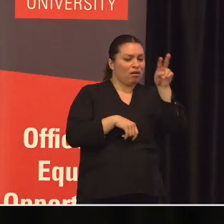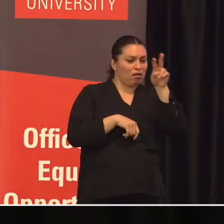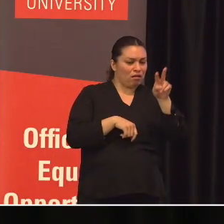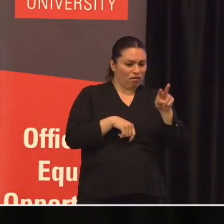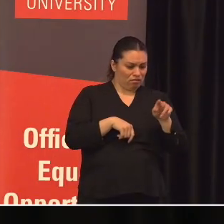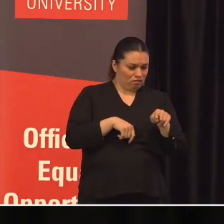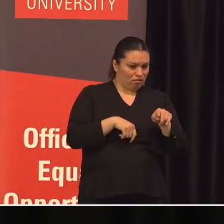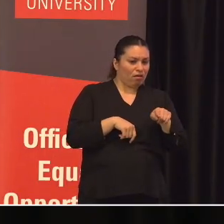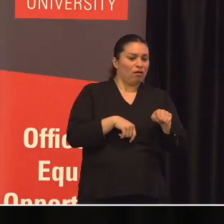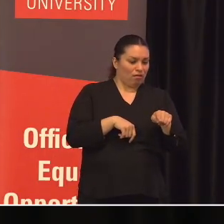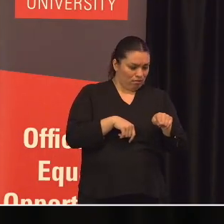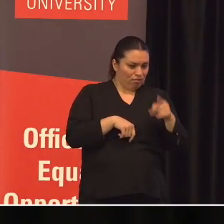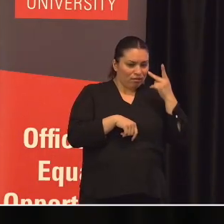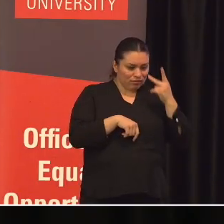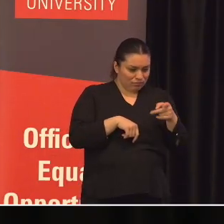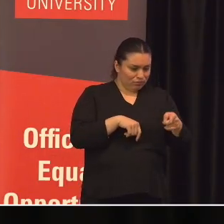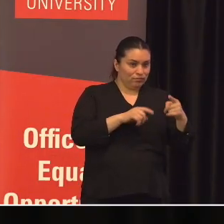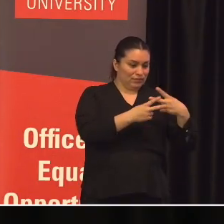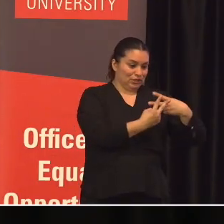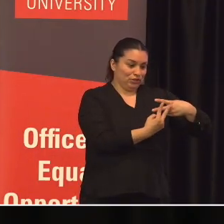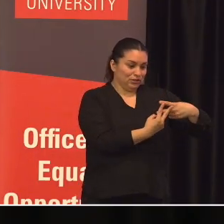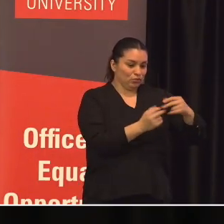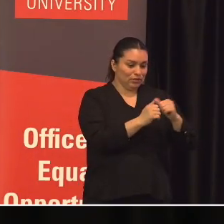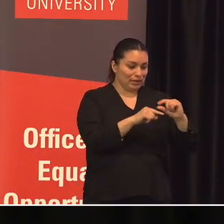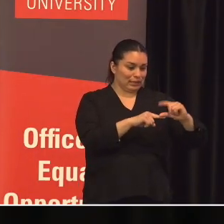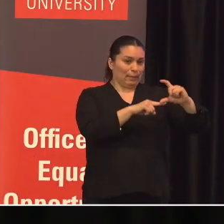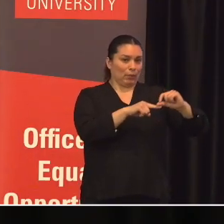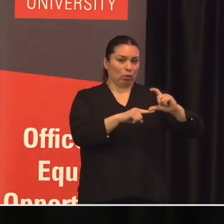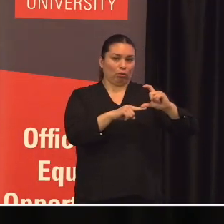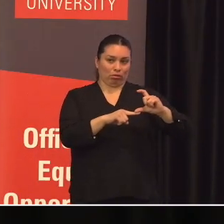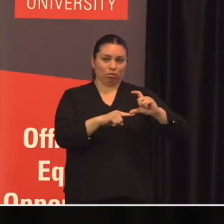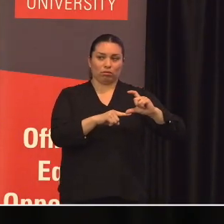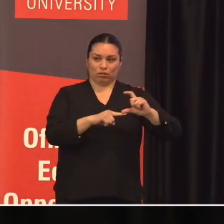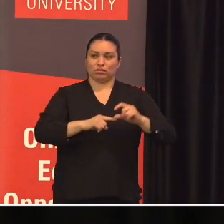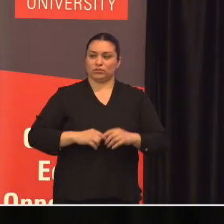Comments, thoughts, jokes, limericks, rotten fruit, I'll take it all.